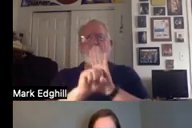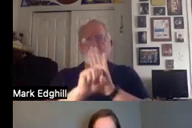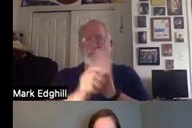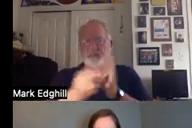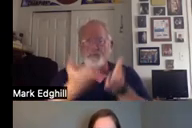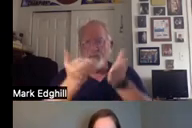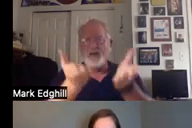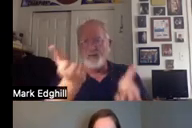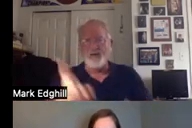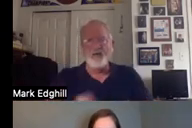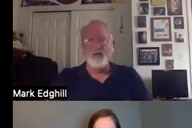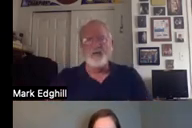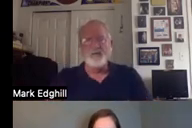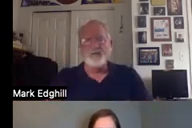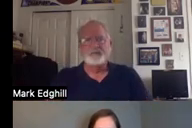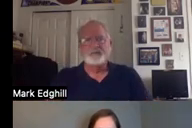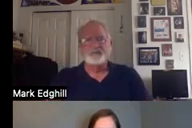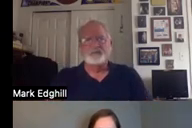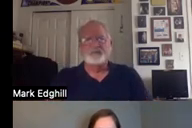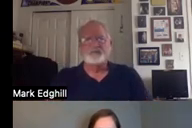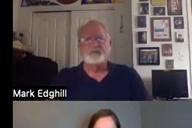think 4 or 5